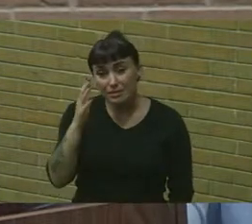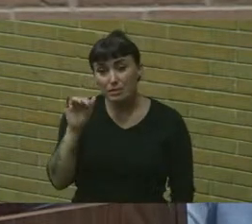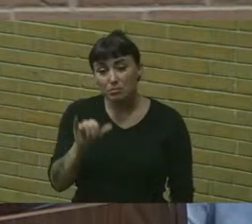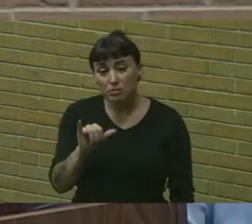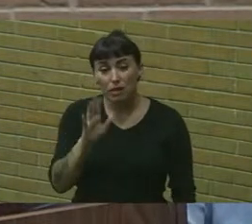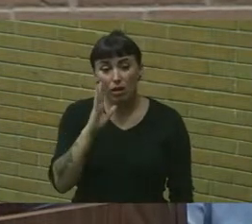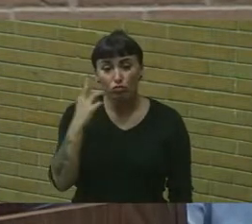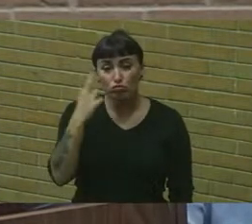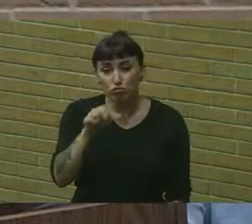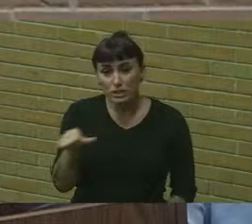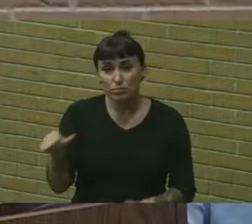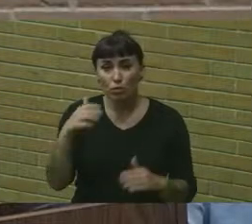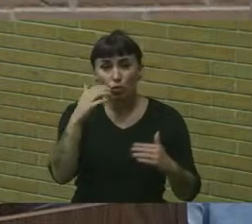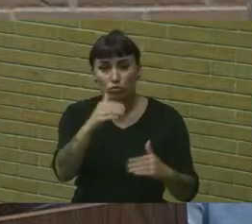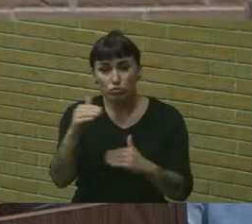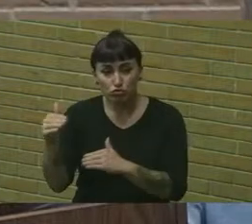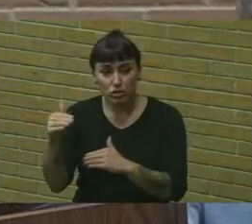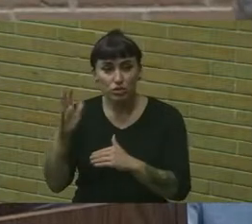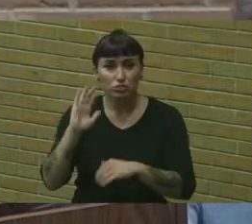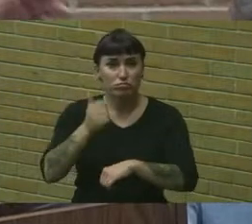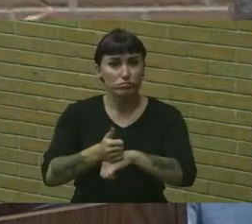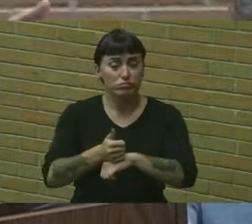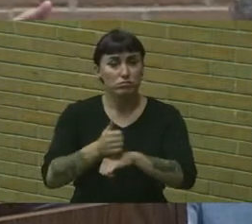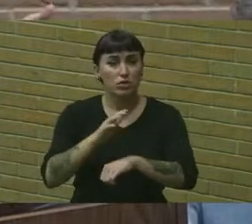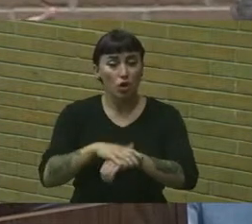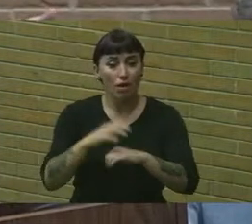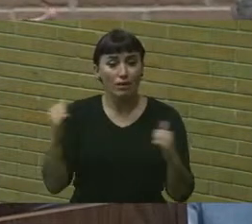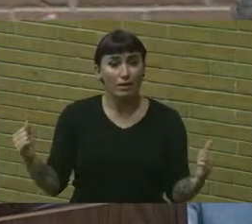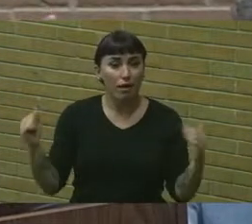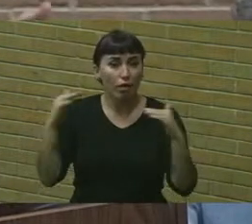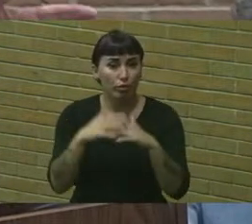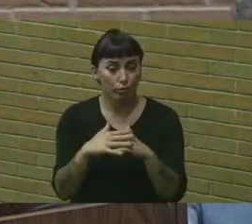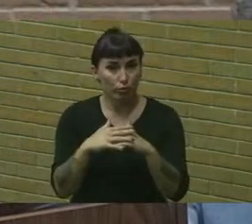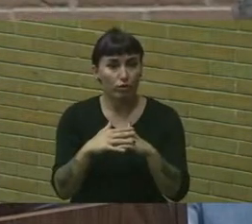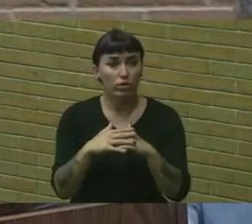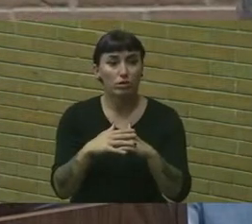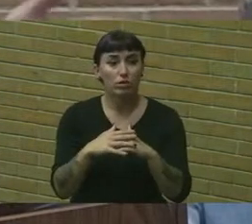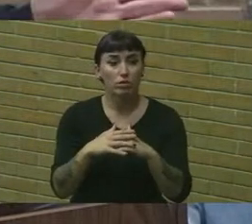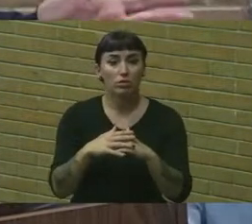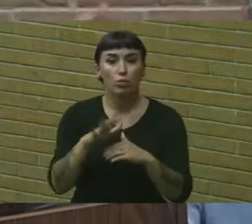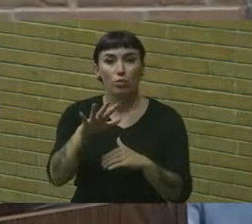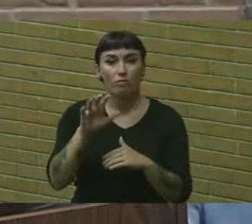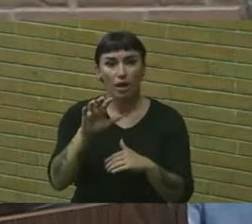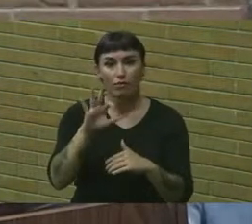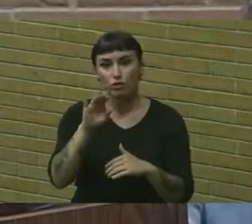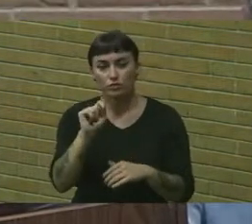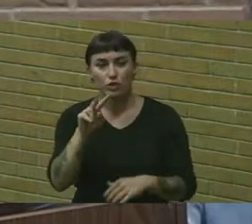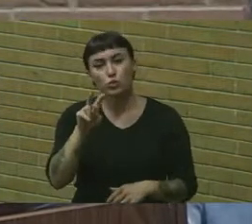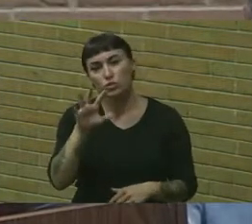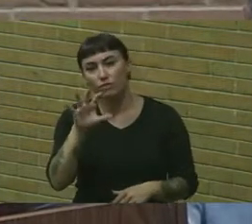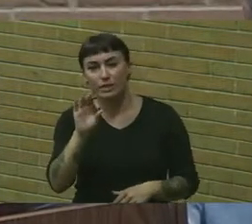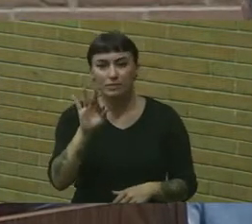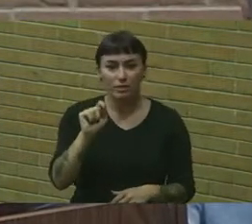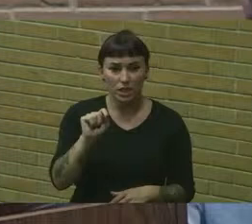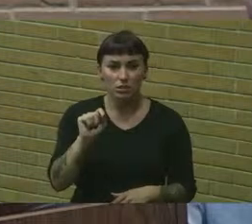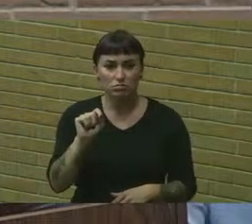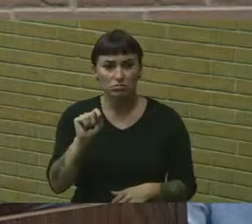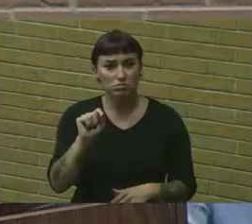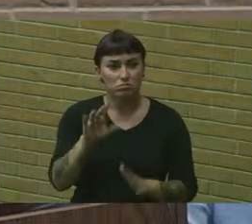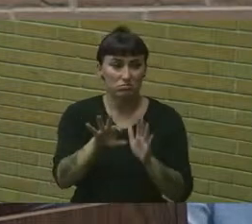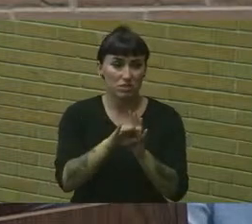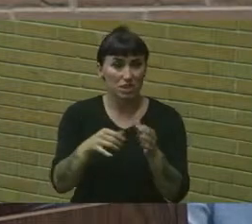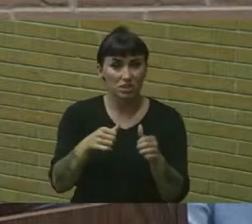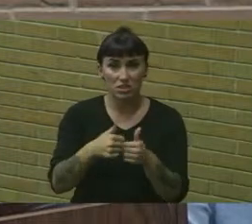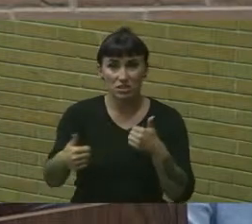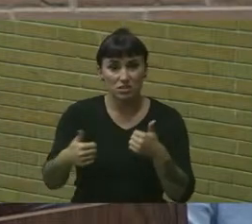putting reasonable restrictions on gatherings within 500 feet, 250 feet, pick a